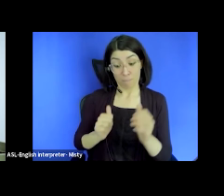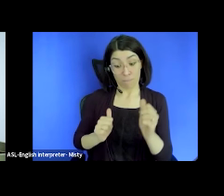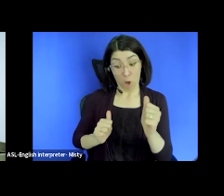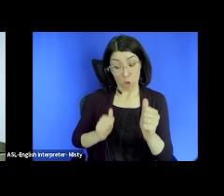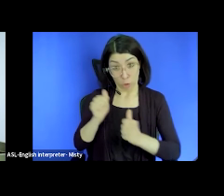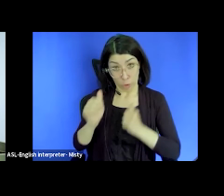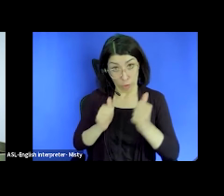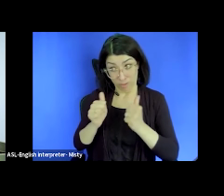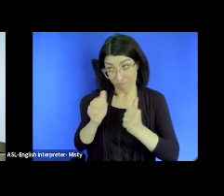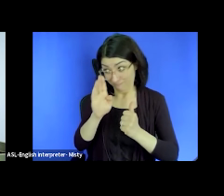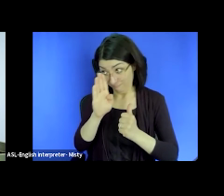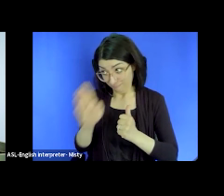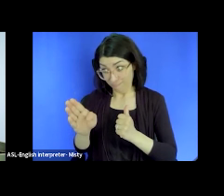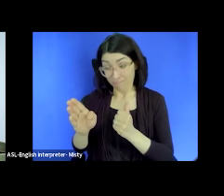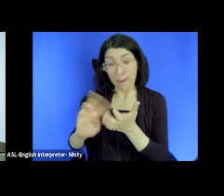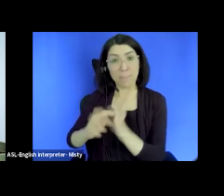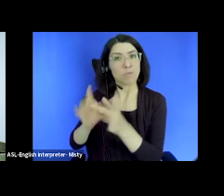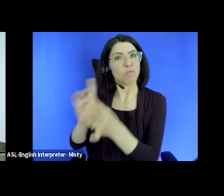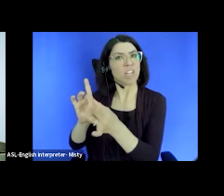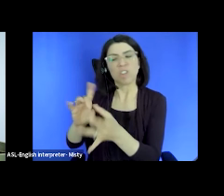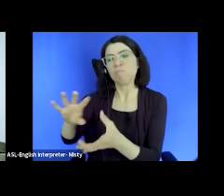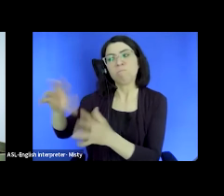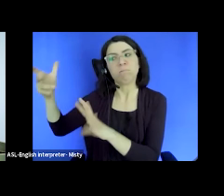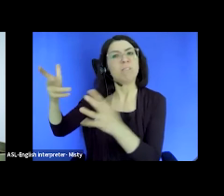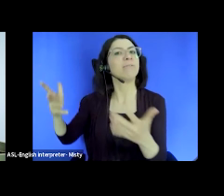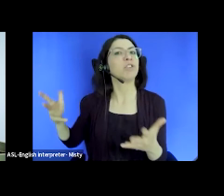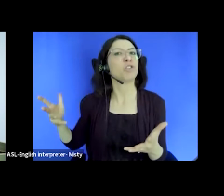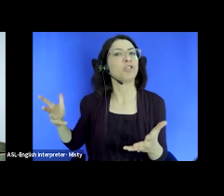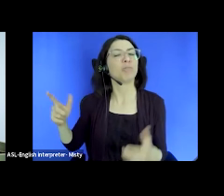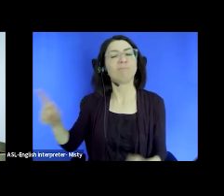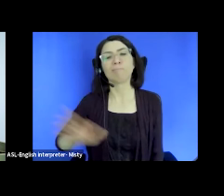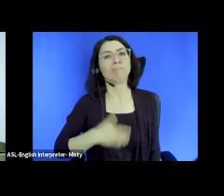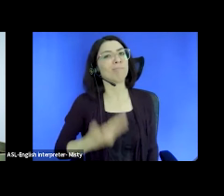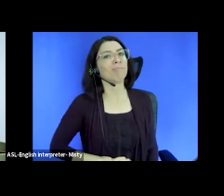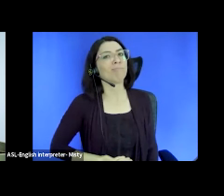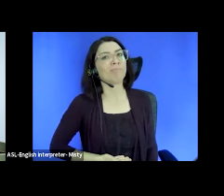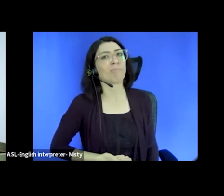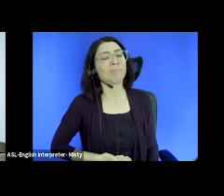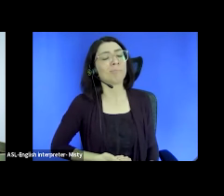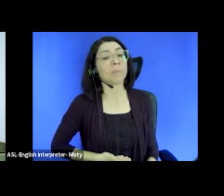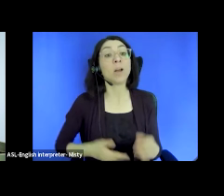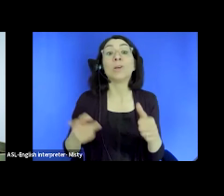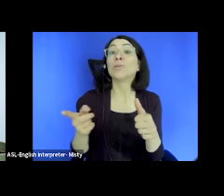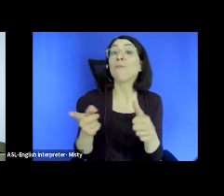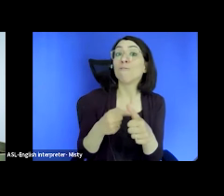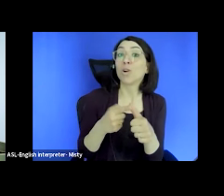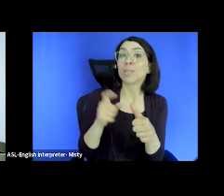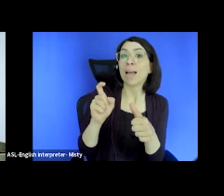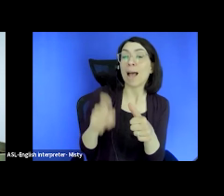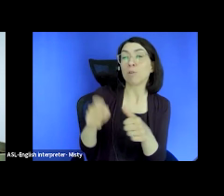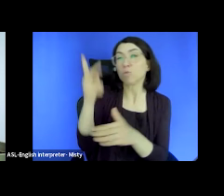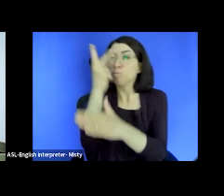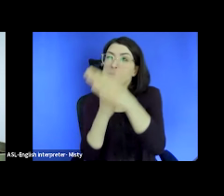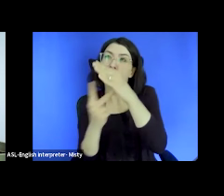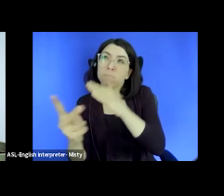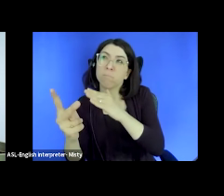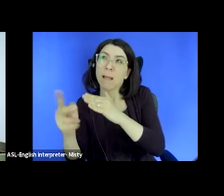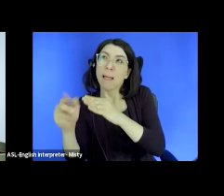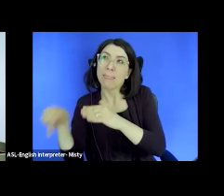relationship. Okay, so let's think about the first step. So the first step is to identify the prediction that you have about the situation and how you will know